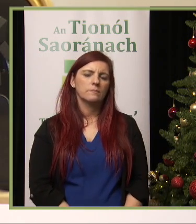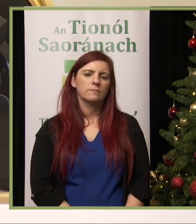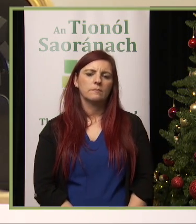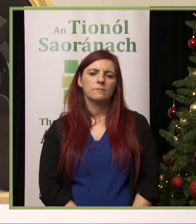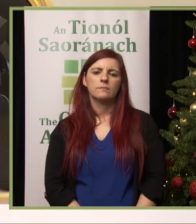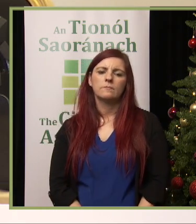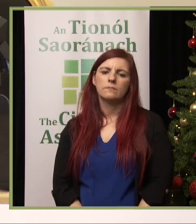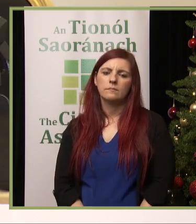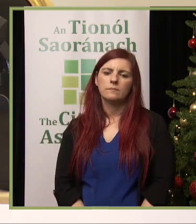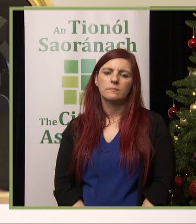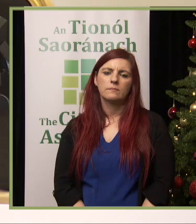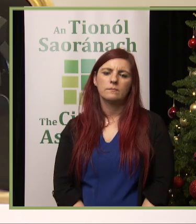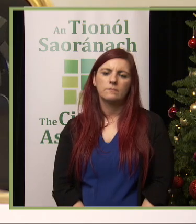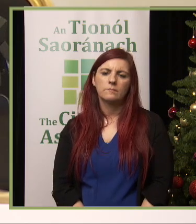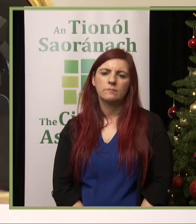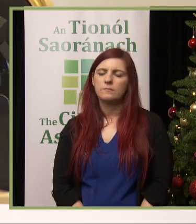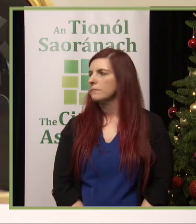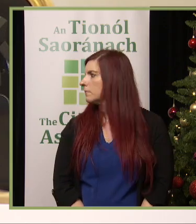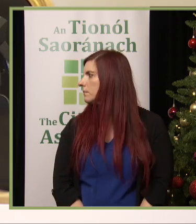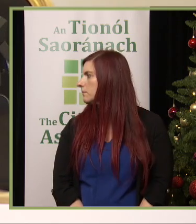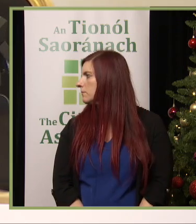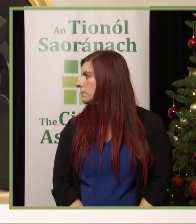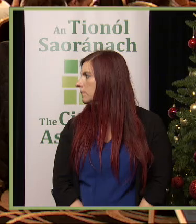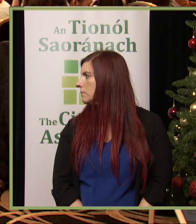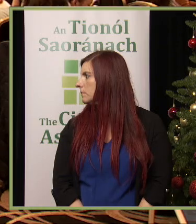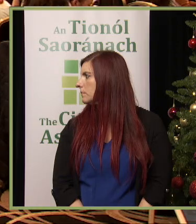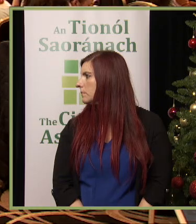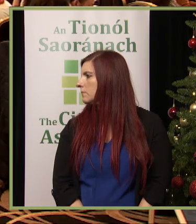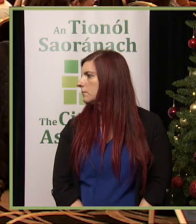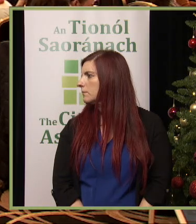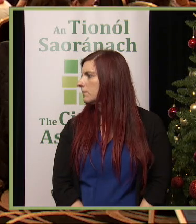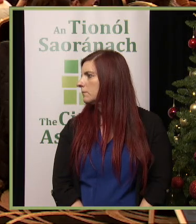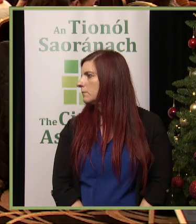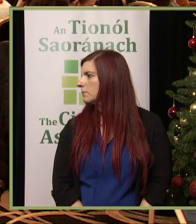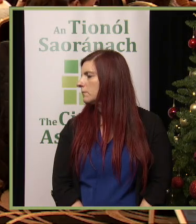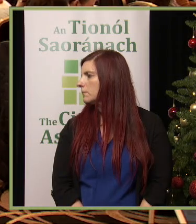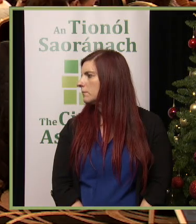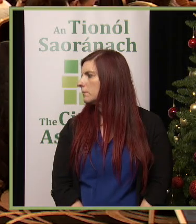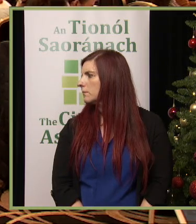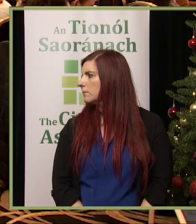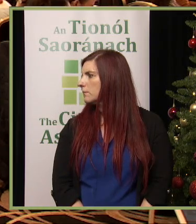Okay, other strategy, 9. Hilary, this is a yeah.